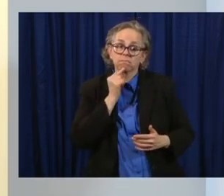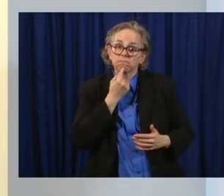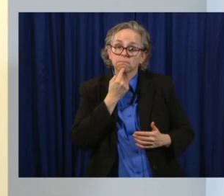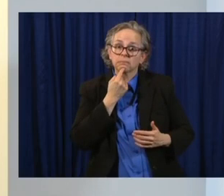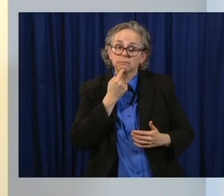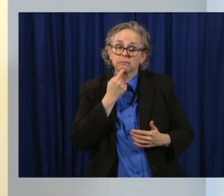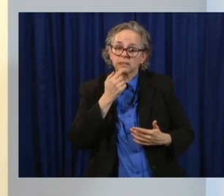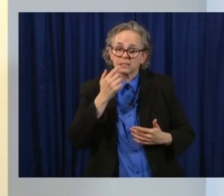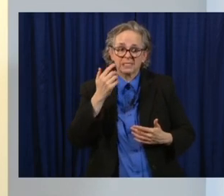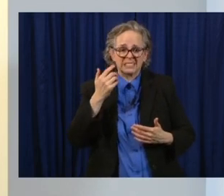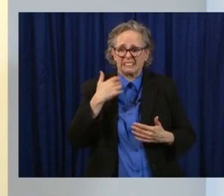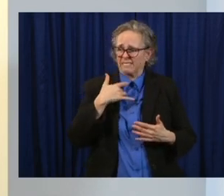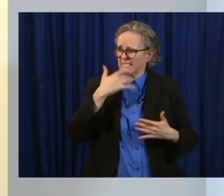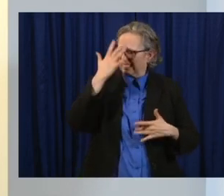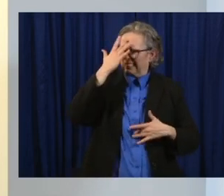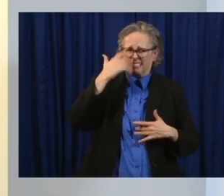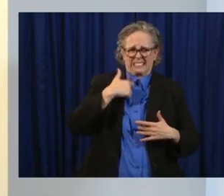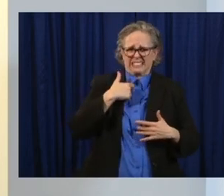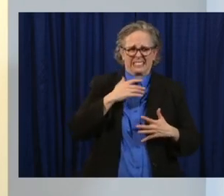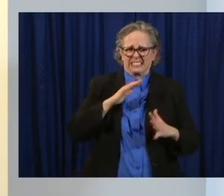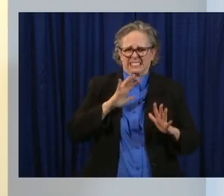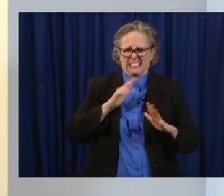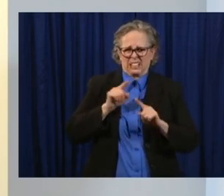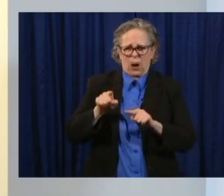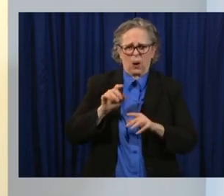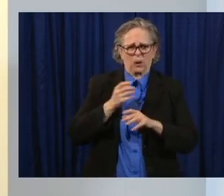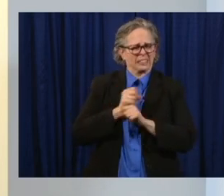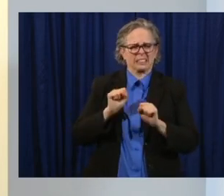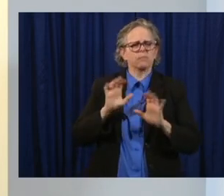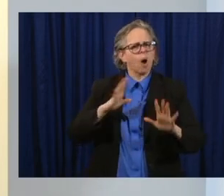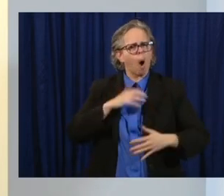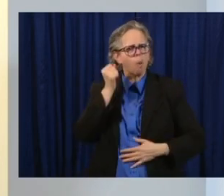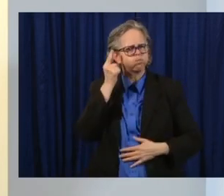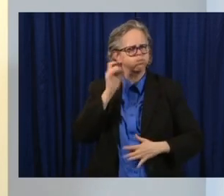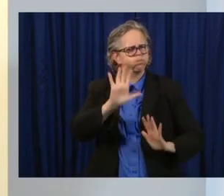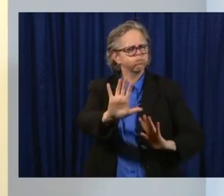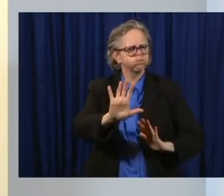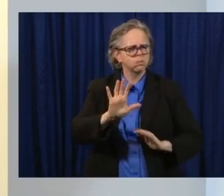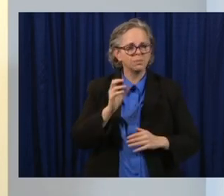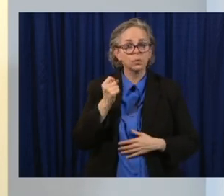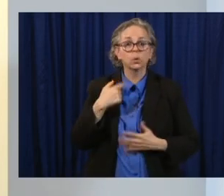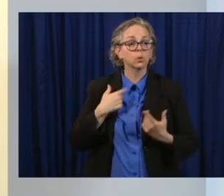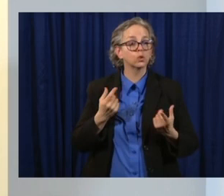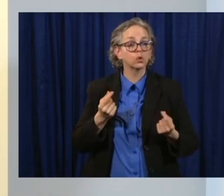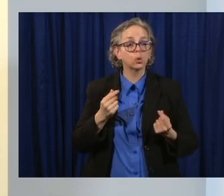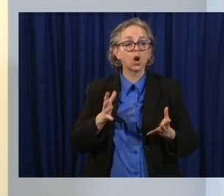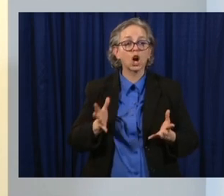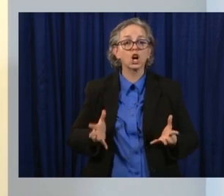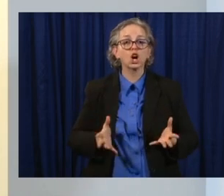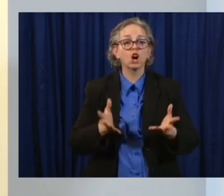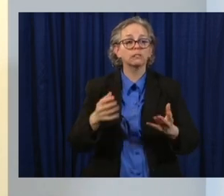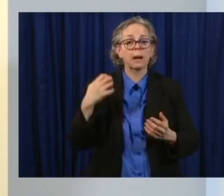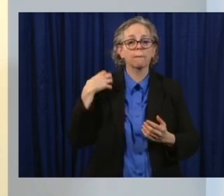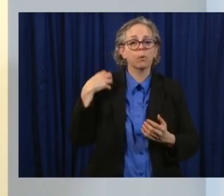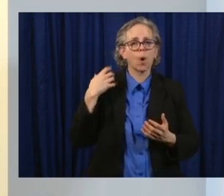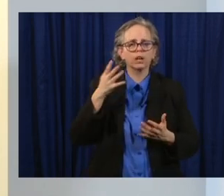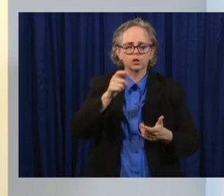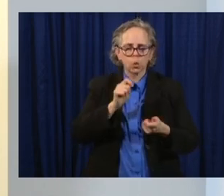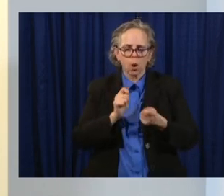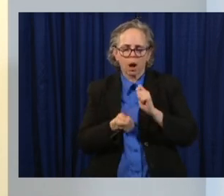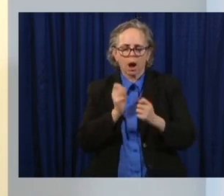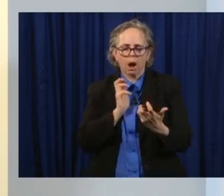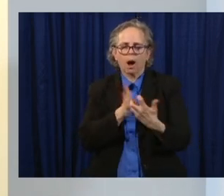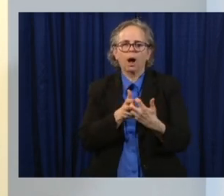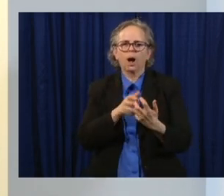may not feel comfortable going back, and we're encouraging employers to accommodate them. We